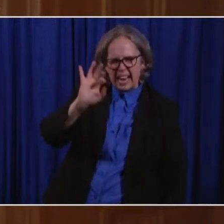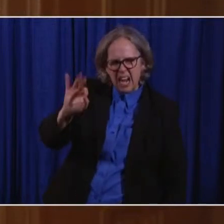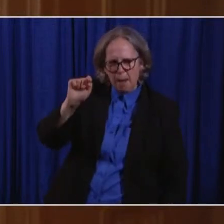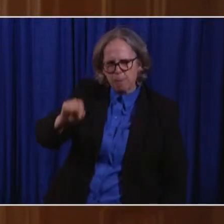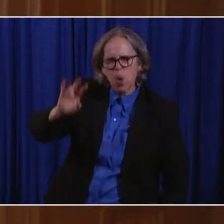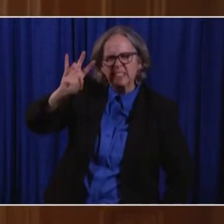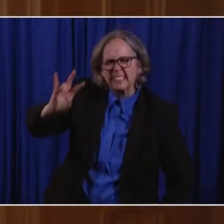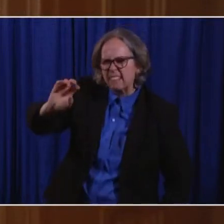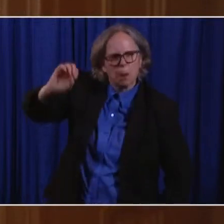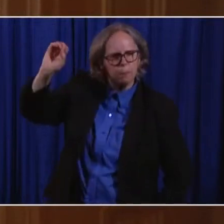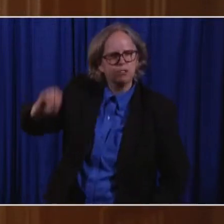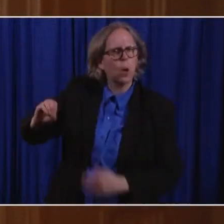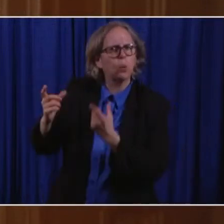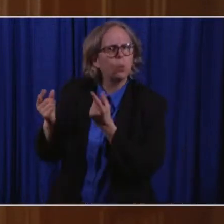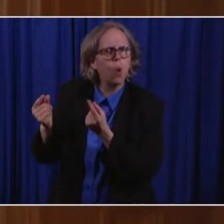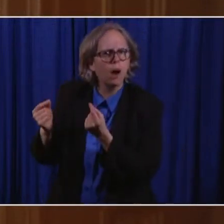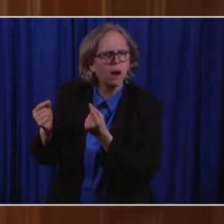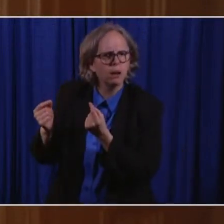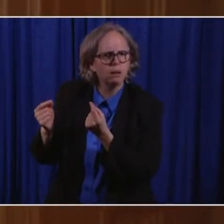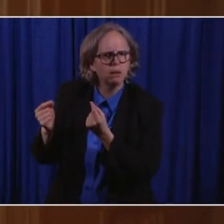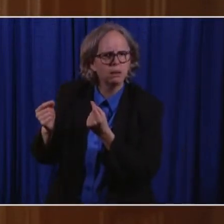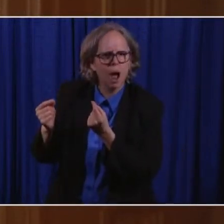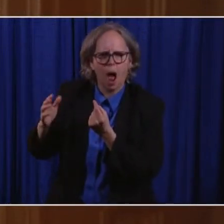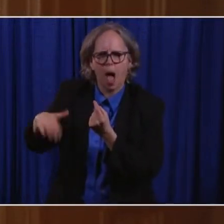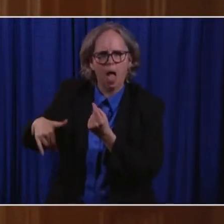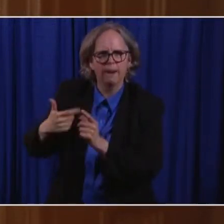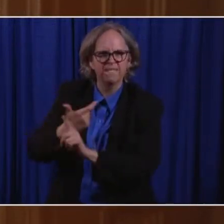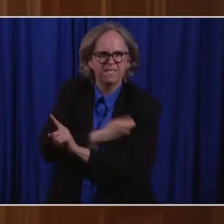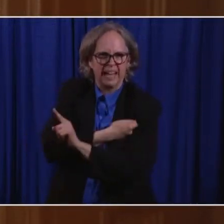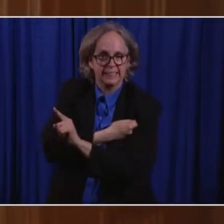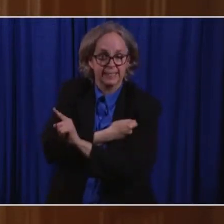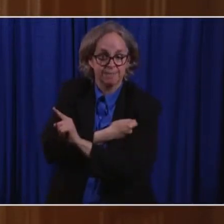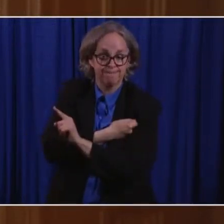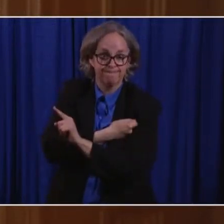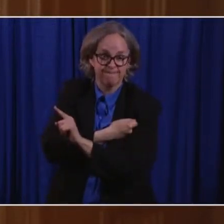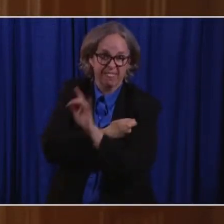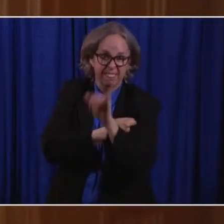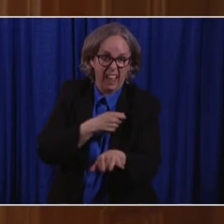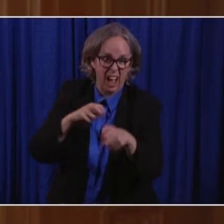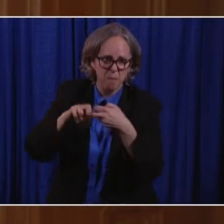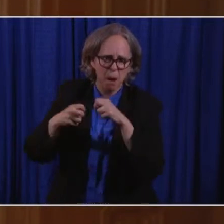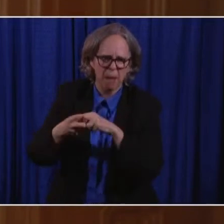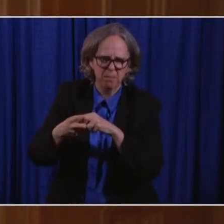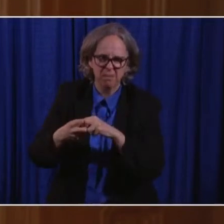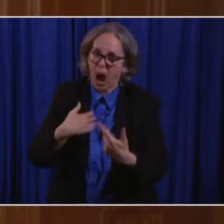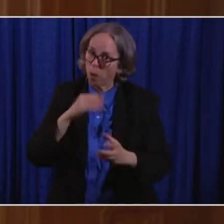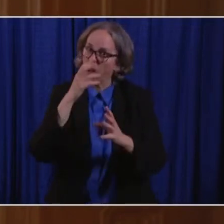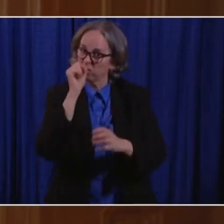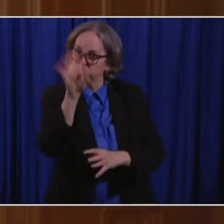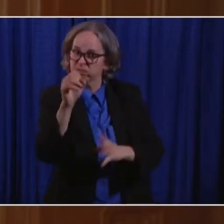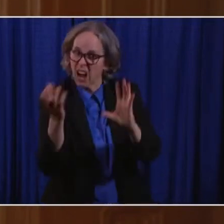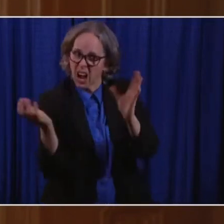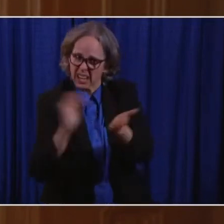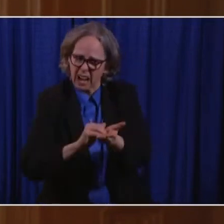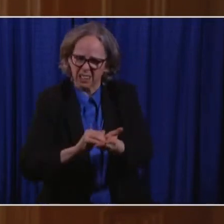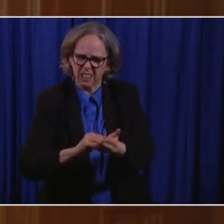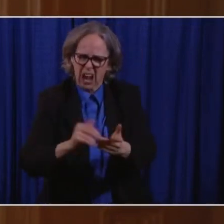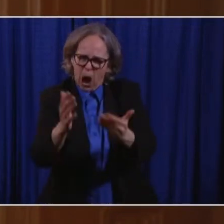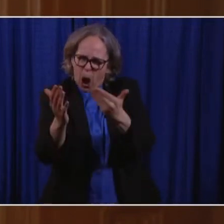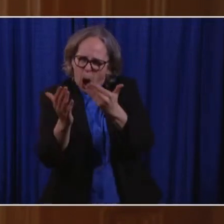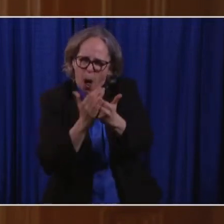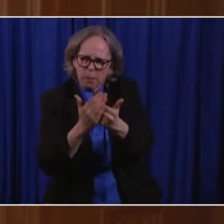99.75% of them had not been vaccinated. Let me repeat that. Nearly 100% of